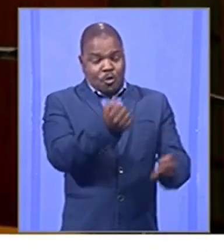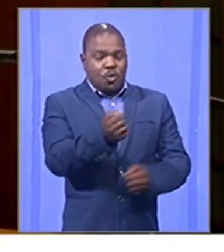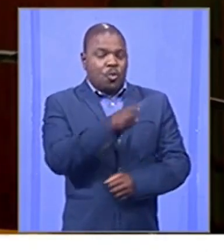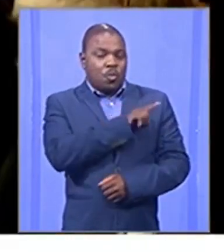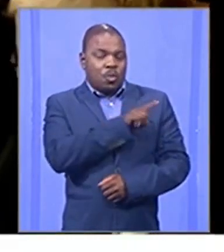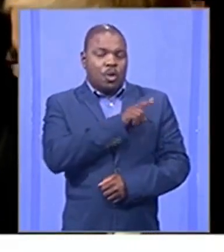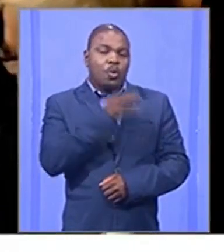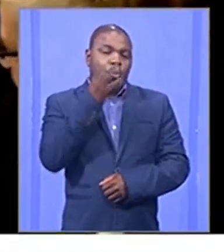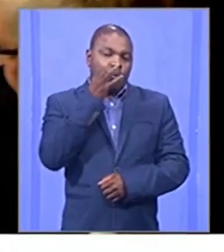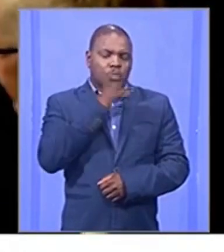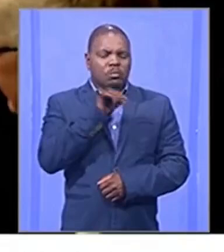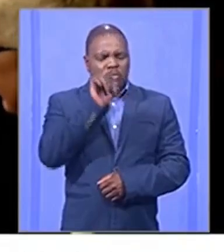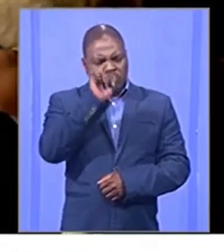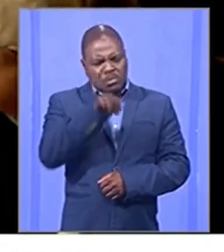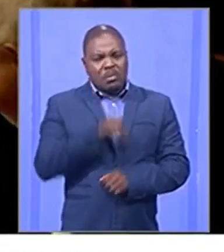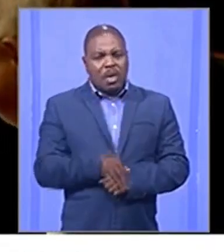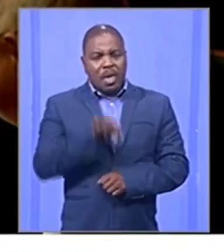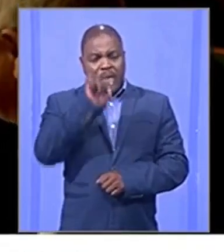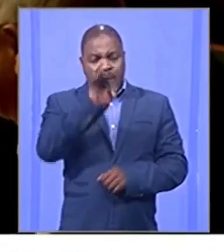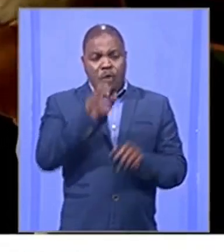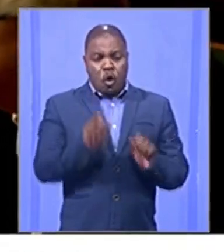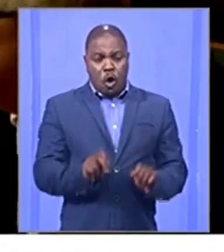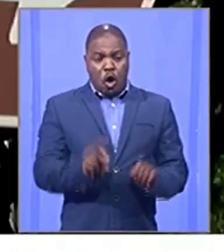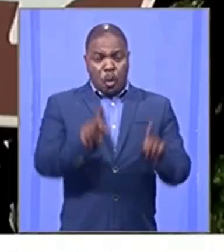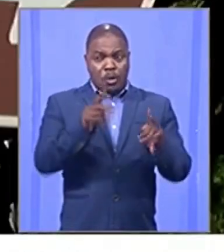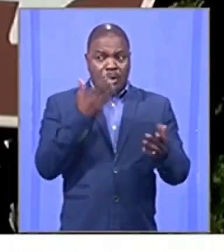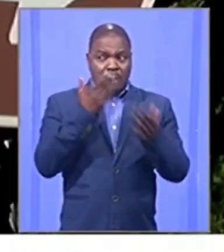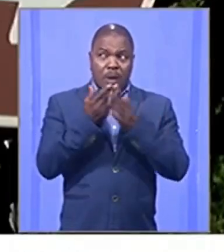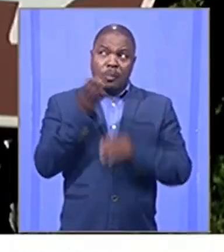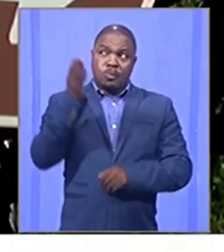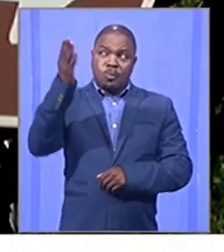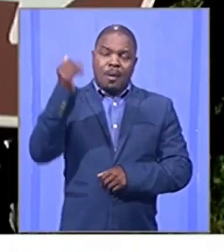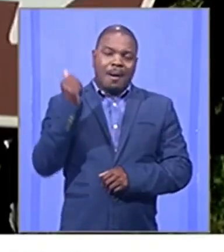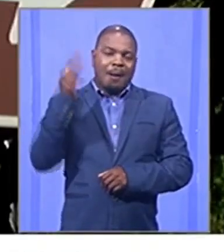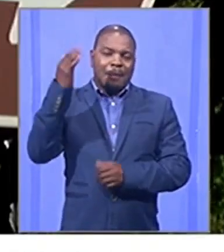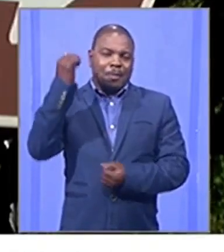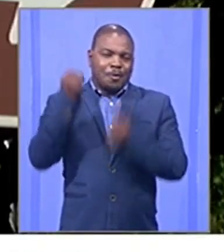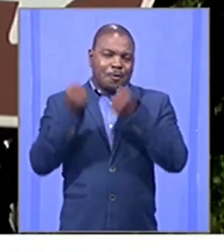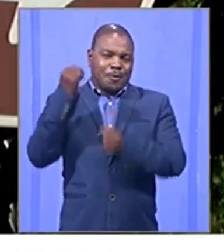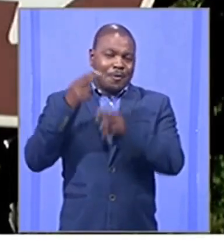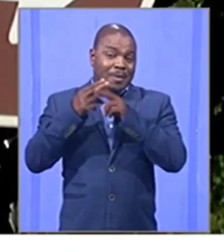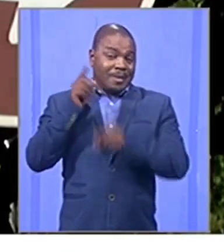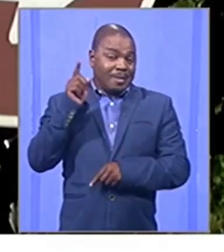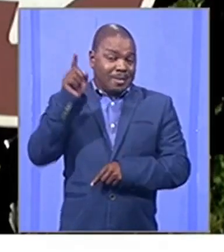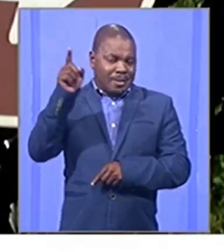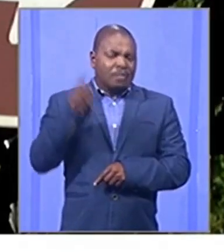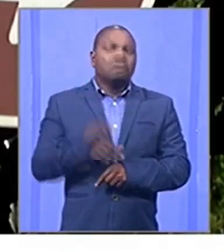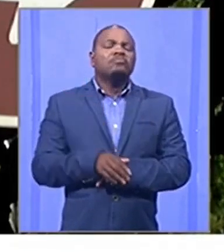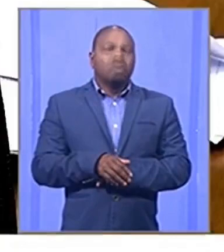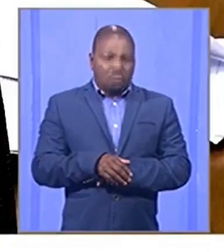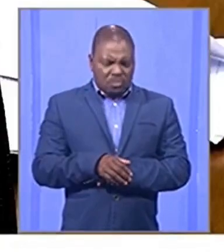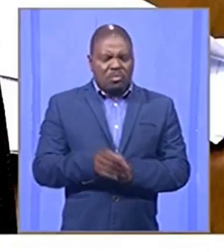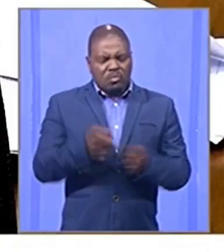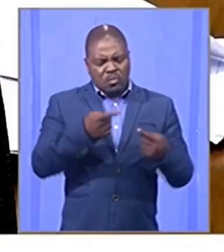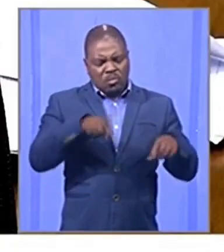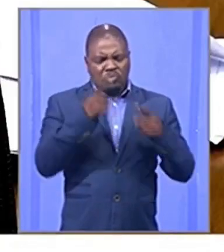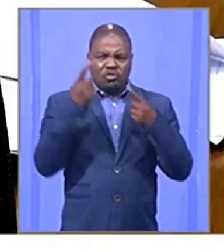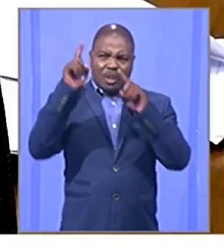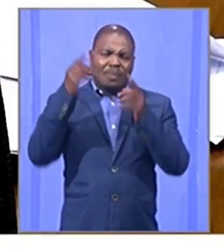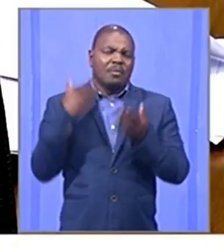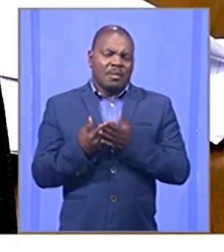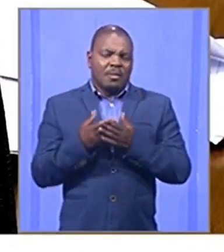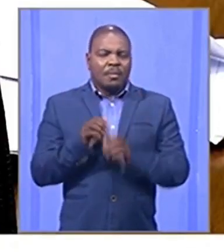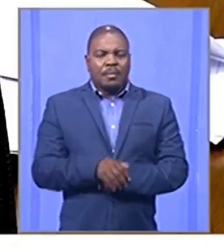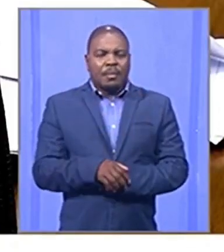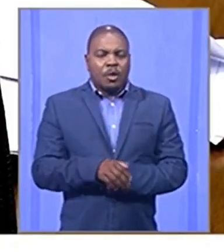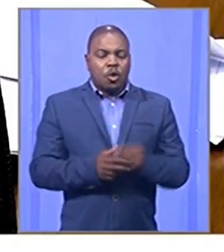e utlwalang ya gore fa ba ka newa tetla ya go ikuela kwa kgotlatshekelong ya makgaolakgang ya boikuelo ba ka fenya kgetsi.